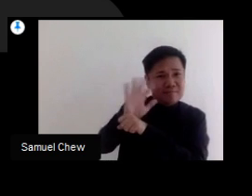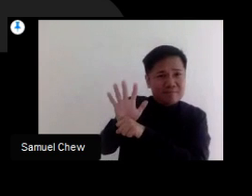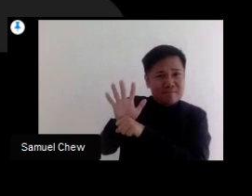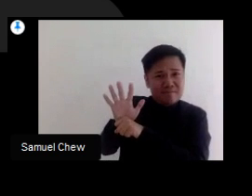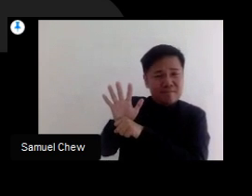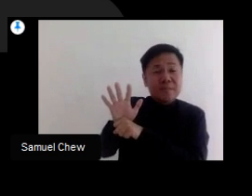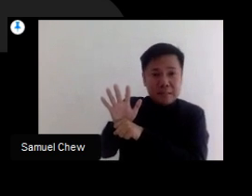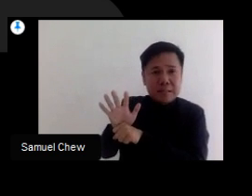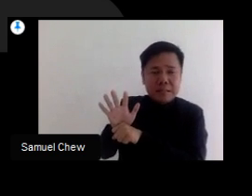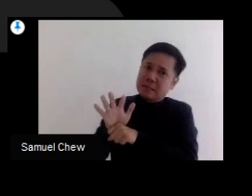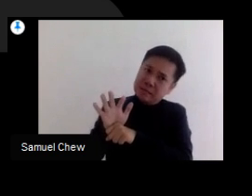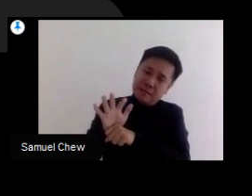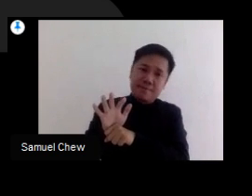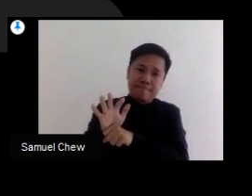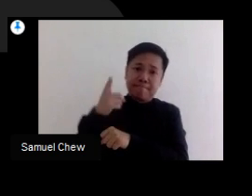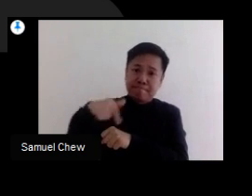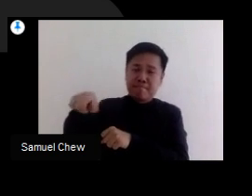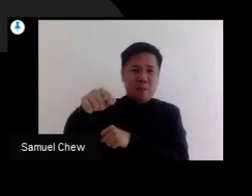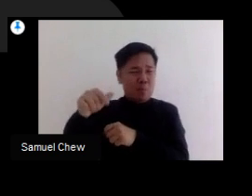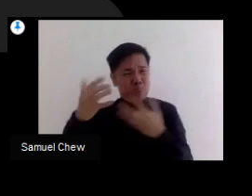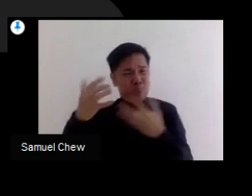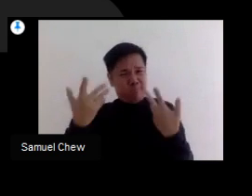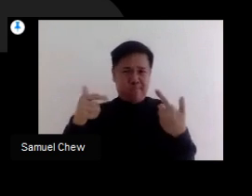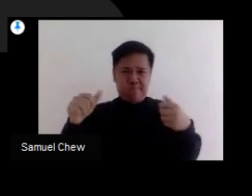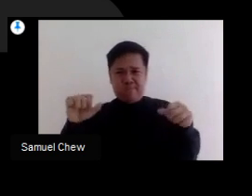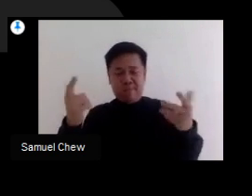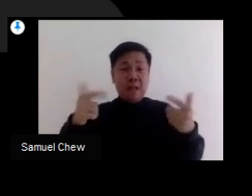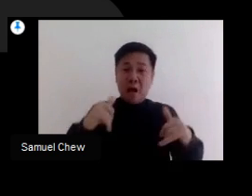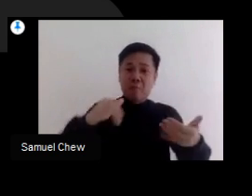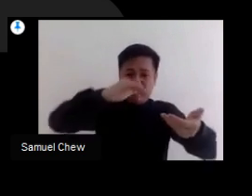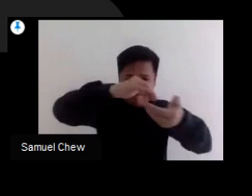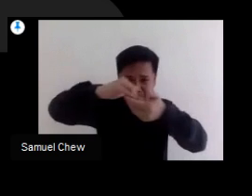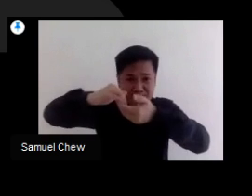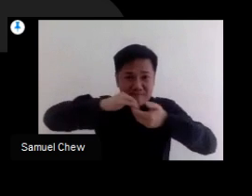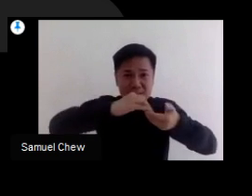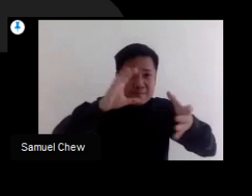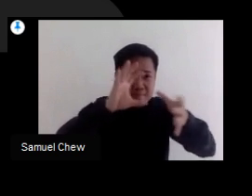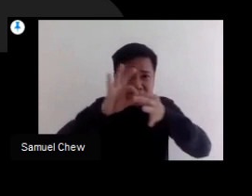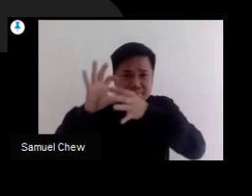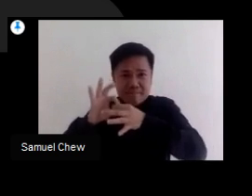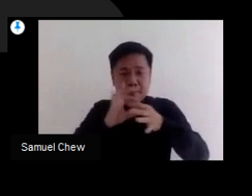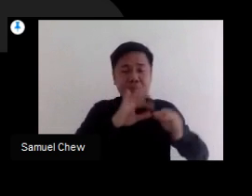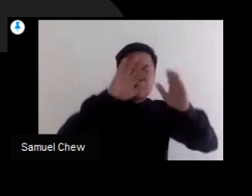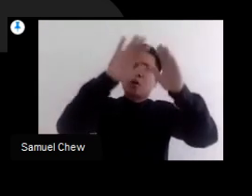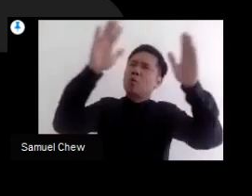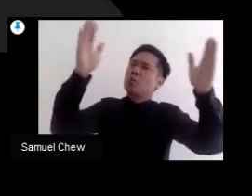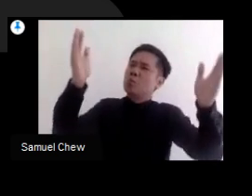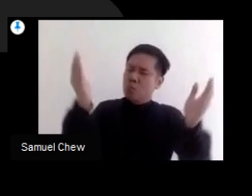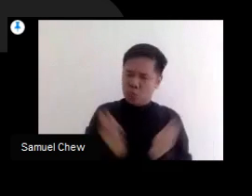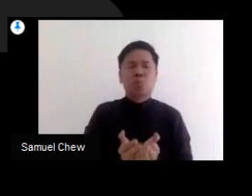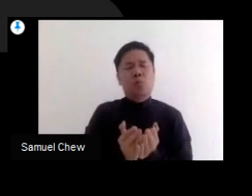intertwine and interconnection of the international community. We believe multilateralism in